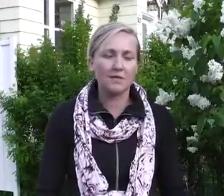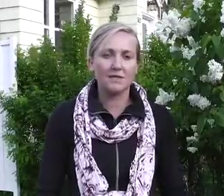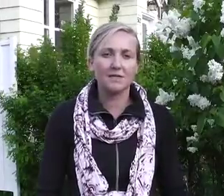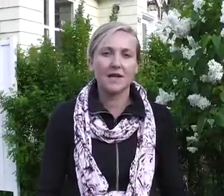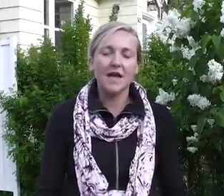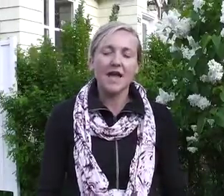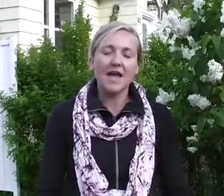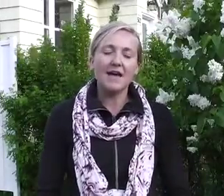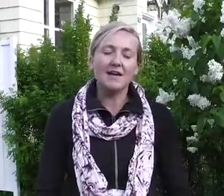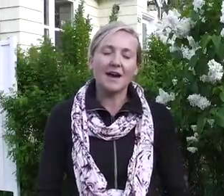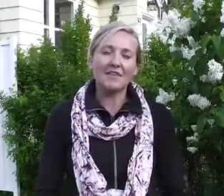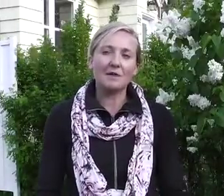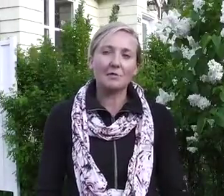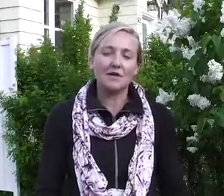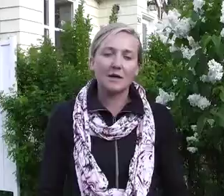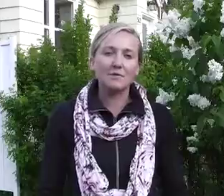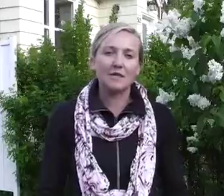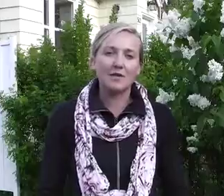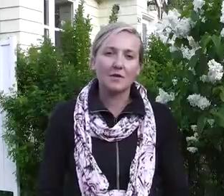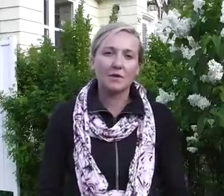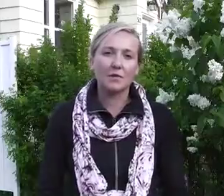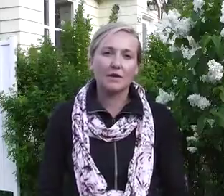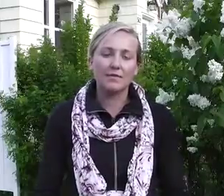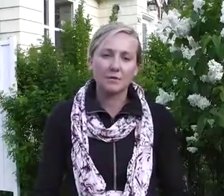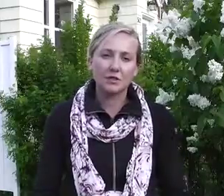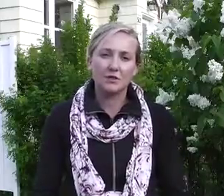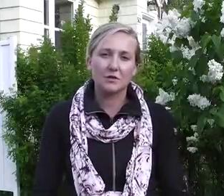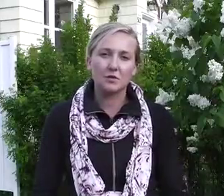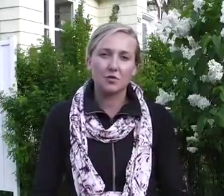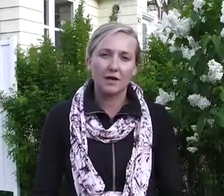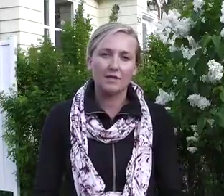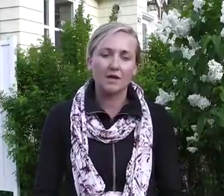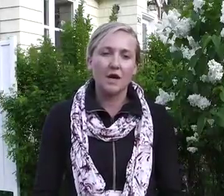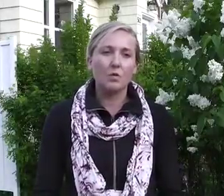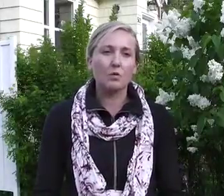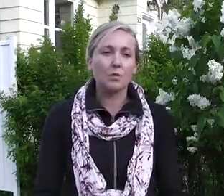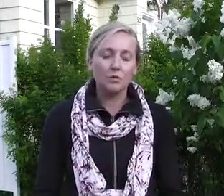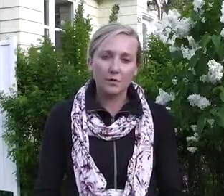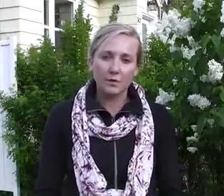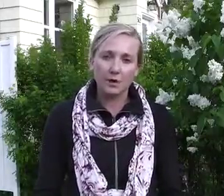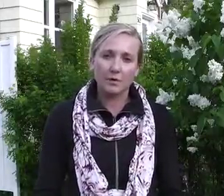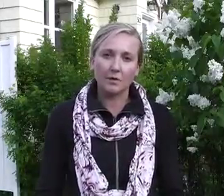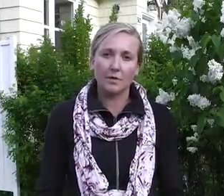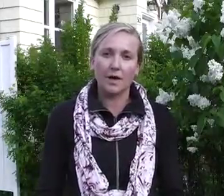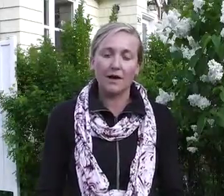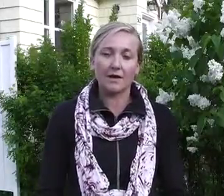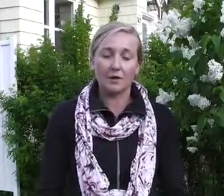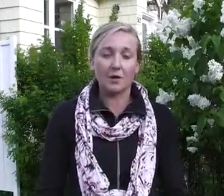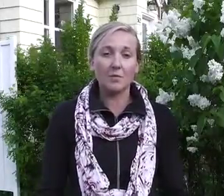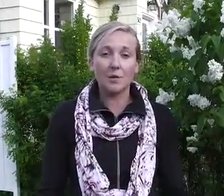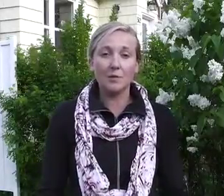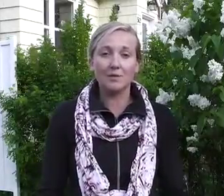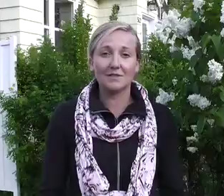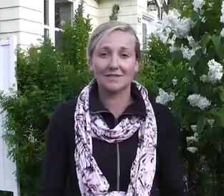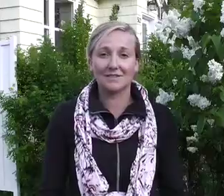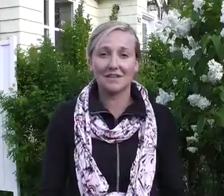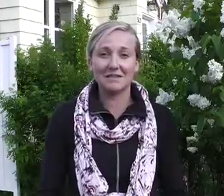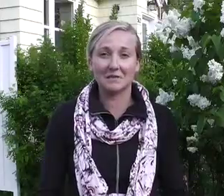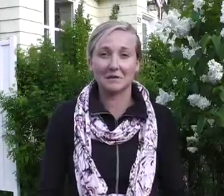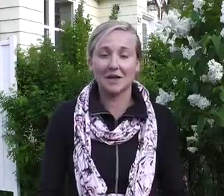small business. And I think when we come together, we leverage each other's strengths, we work for a common goal, and our common goal